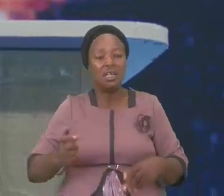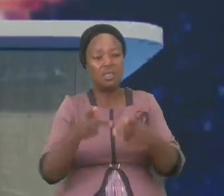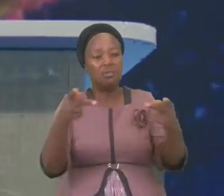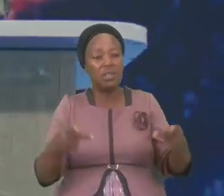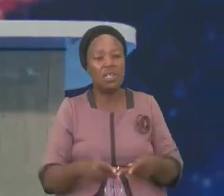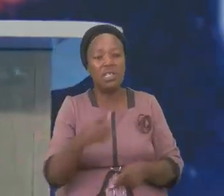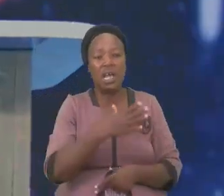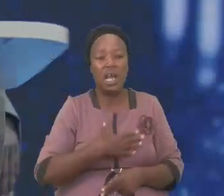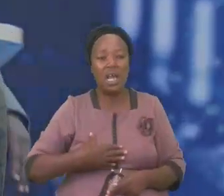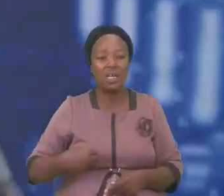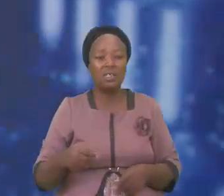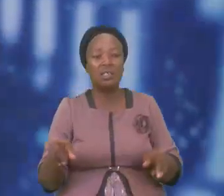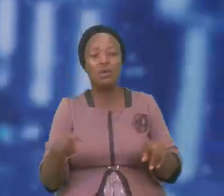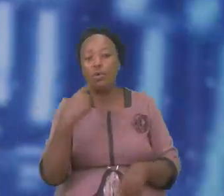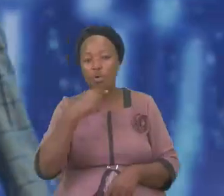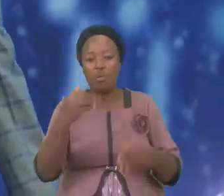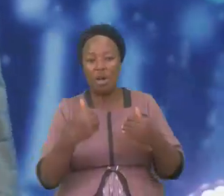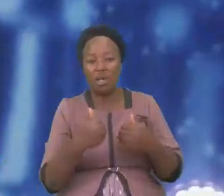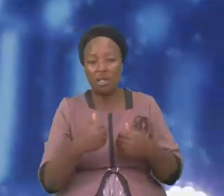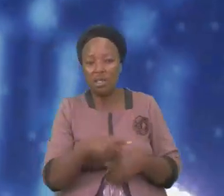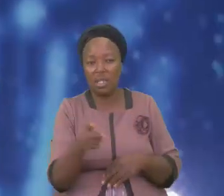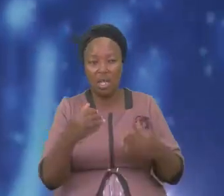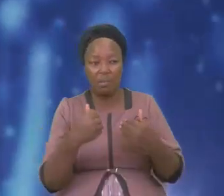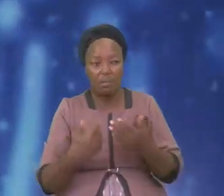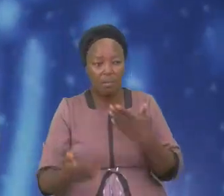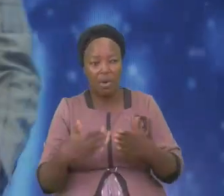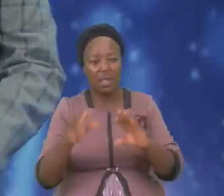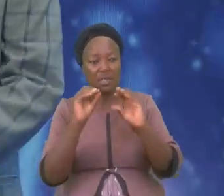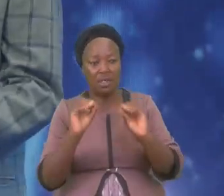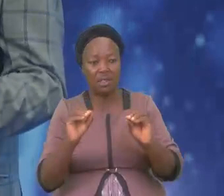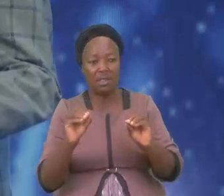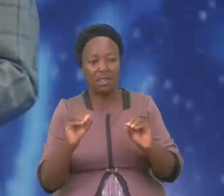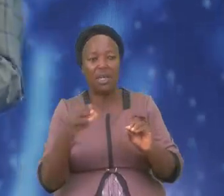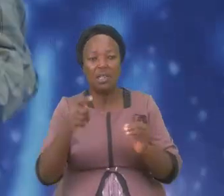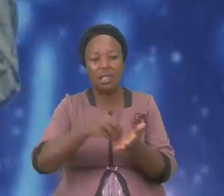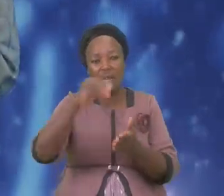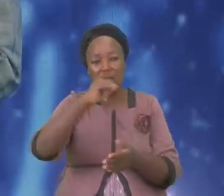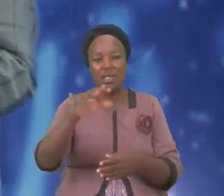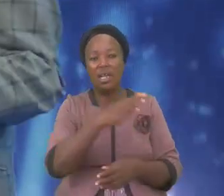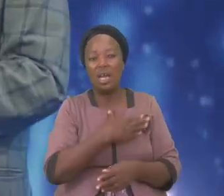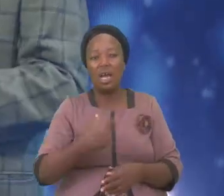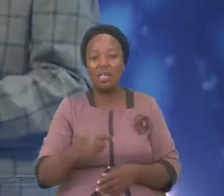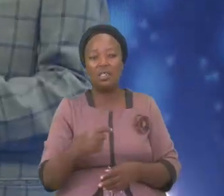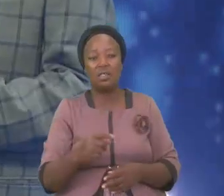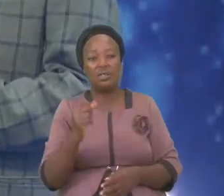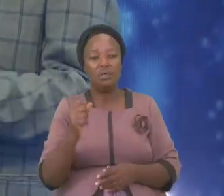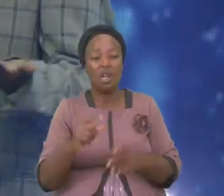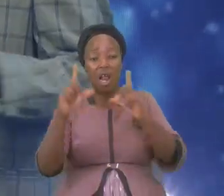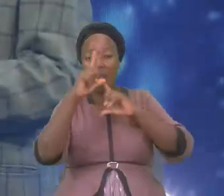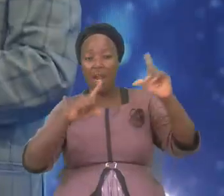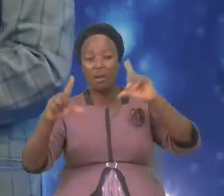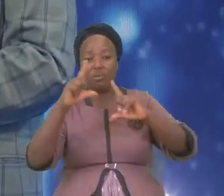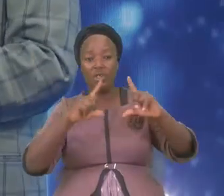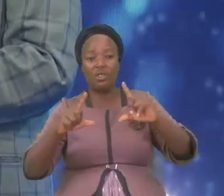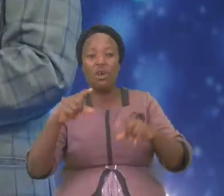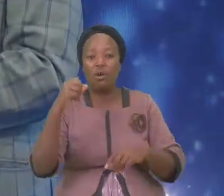tongue of the Chaldeans. Then in verse 5, we're told what happened. The king appointed them a